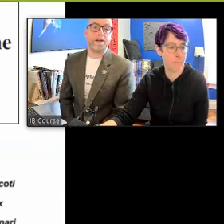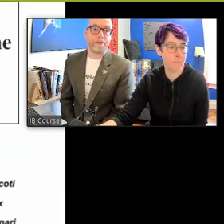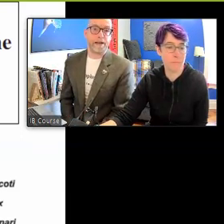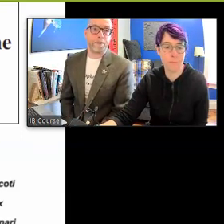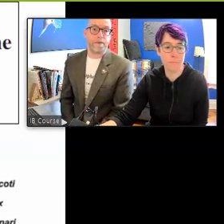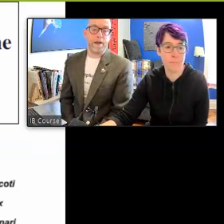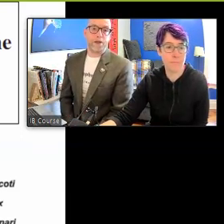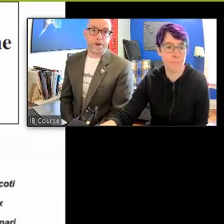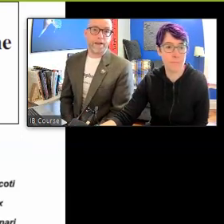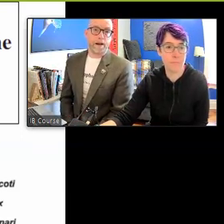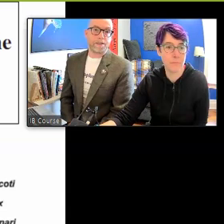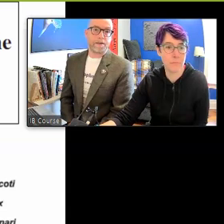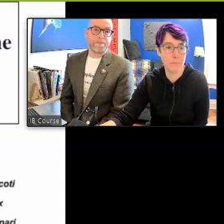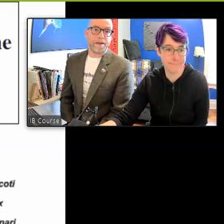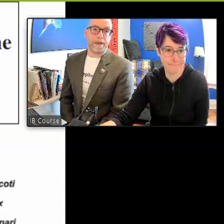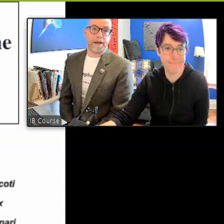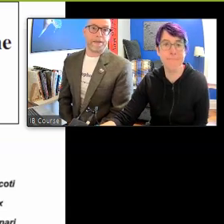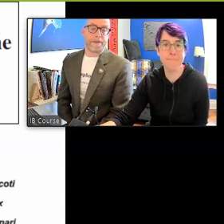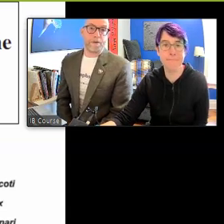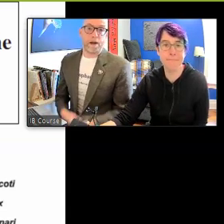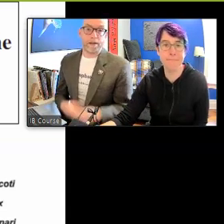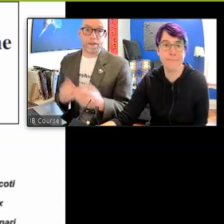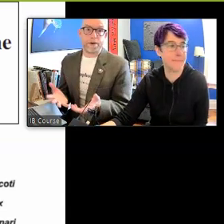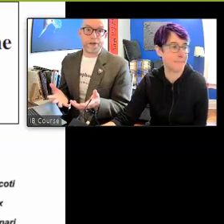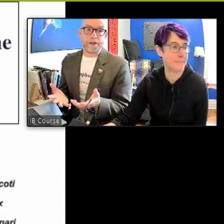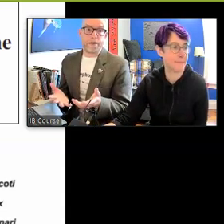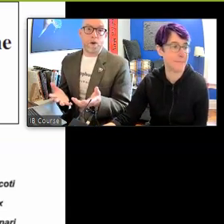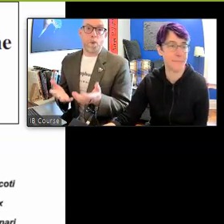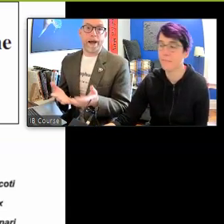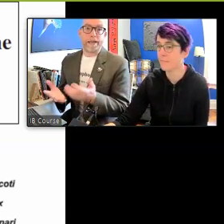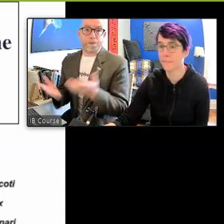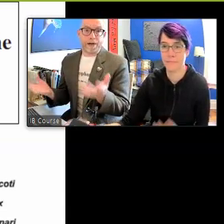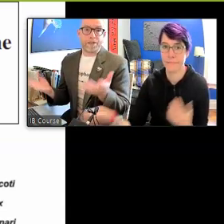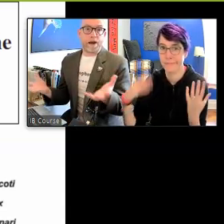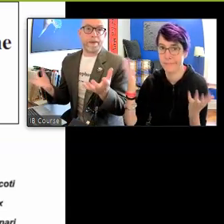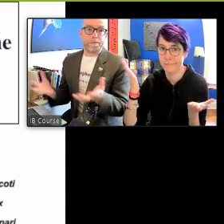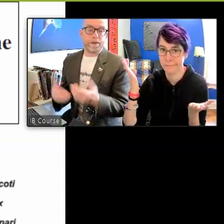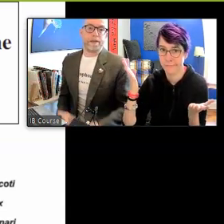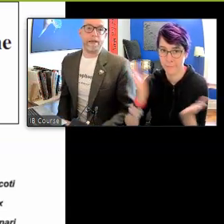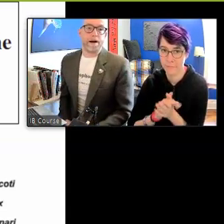This is another example of trait loss, because if you've lost the function, why